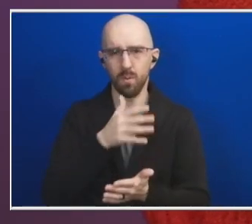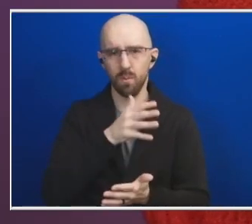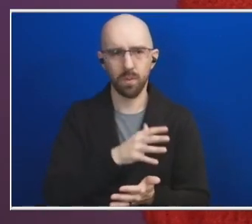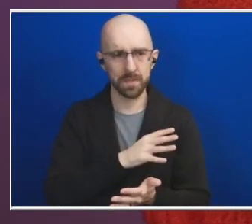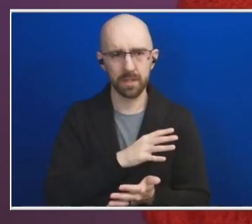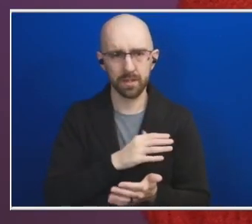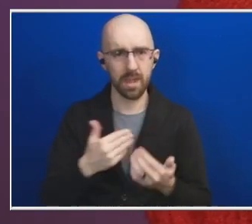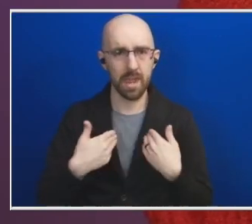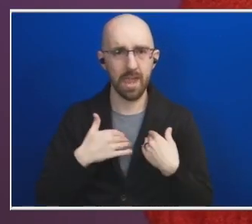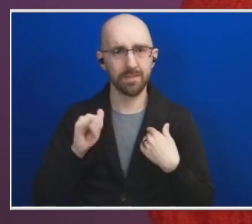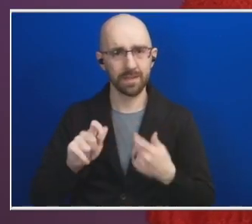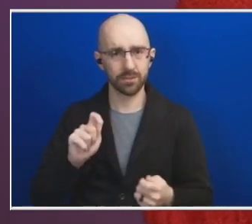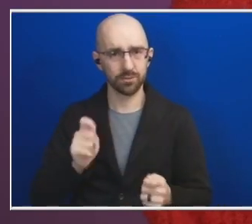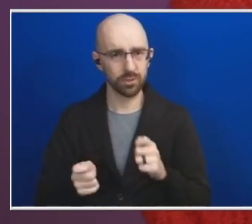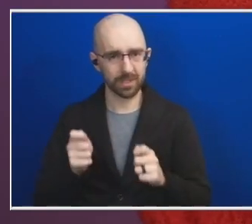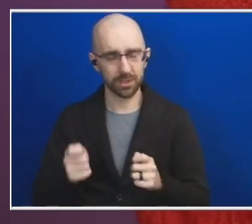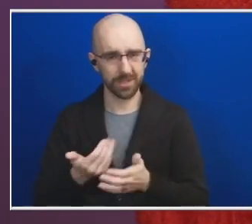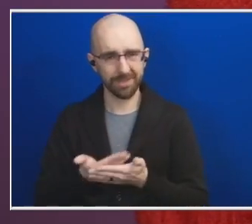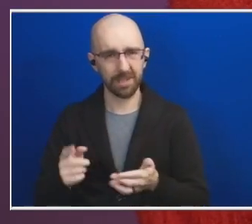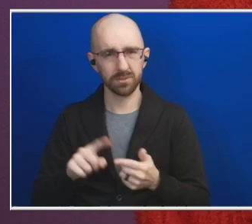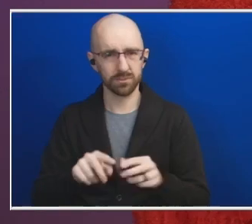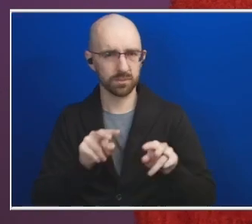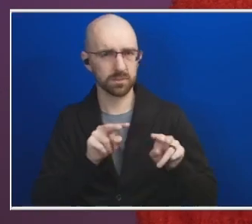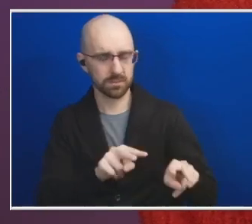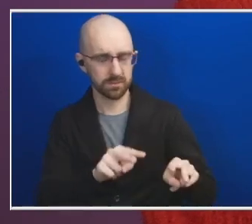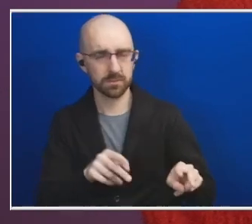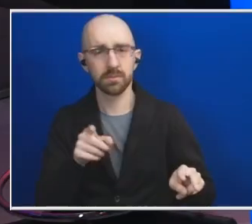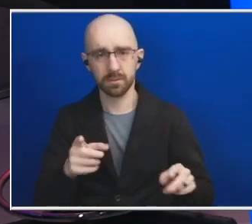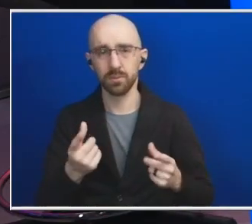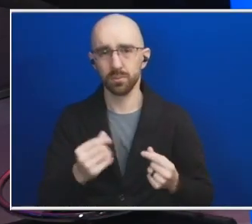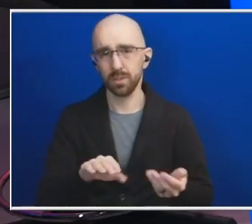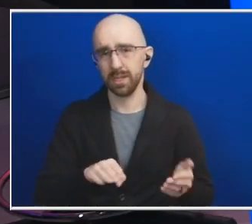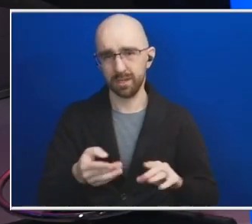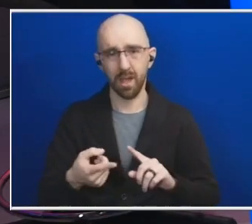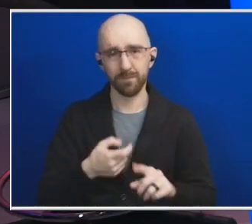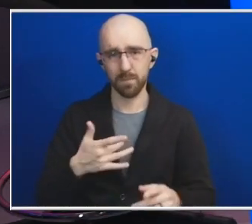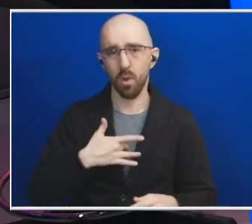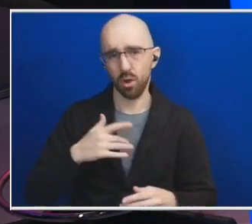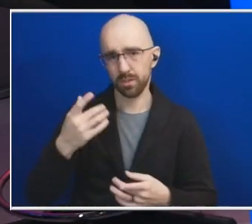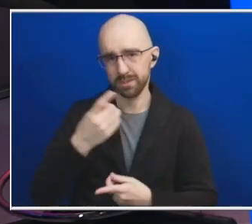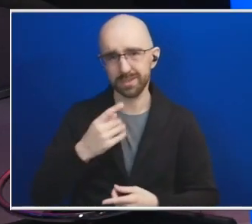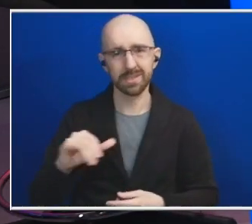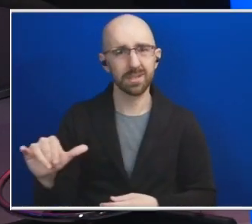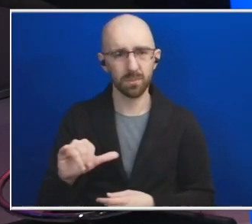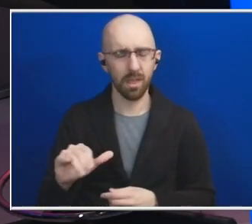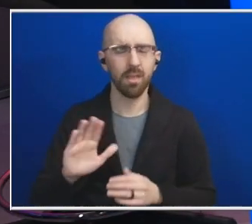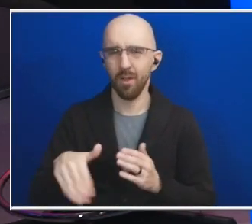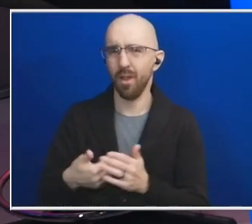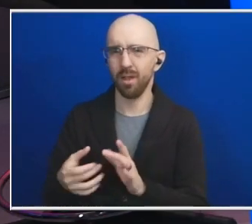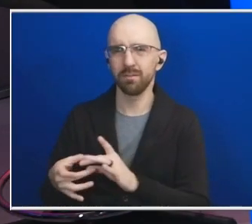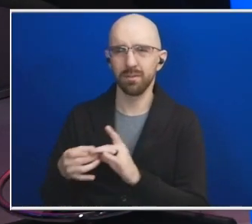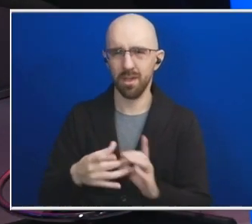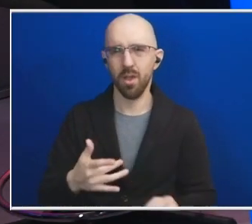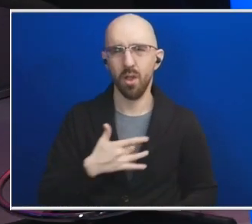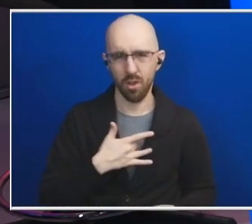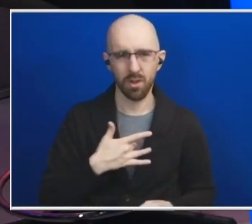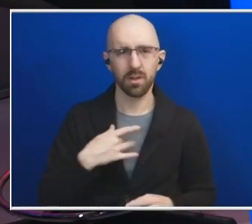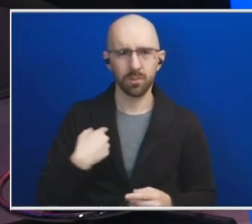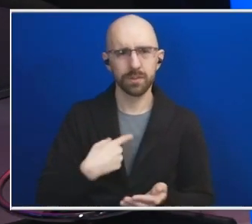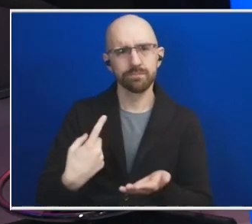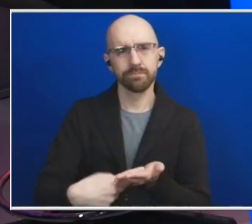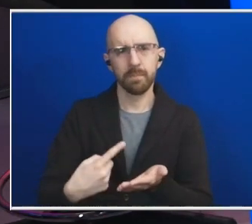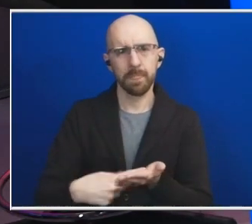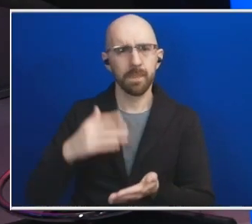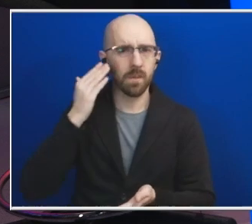and things to watch for, and that they do die from heart disease as well. So. Yeah, it all ties back to the heart. Right. We talk about awareness being critical to